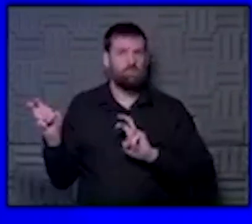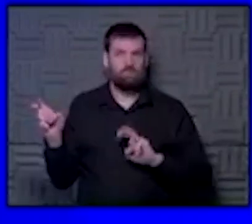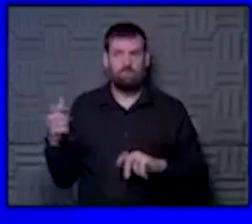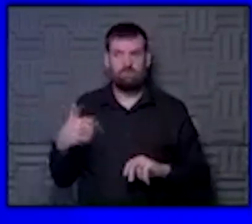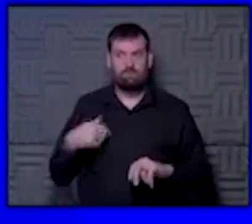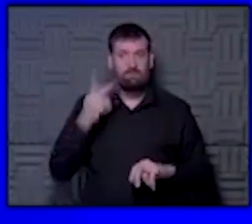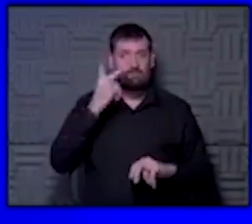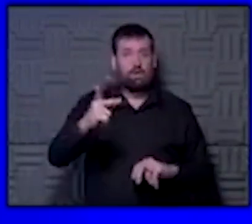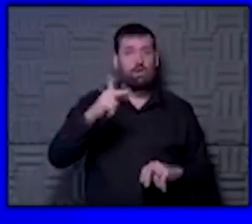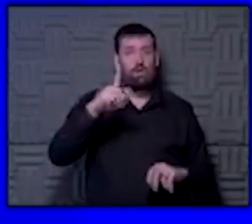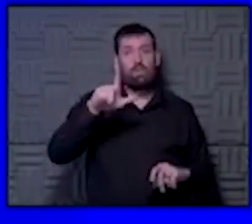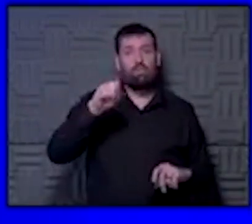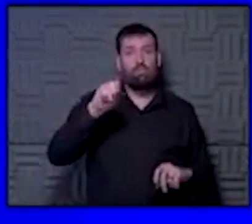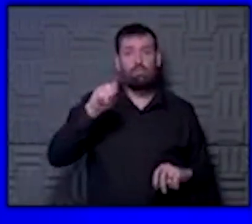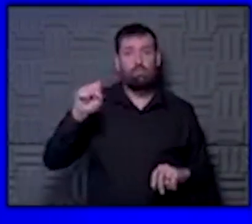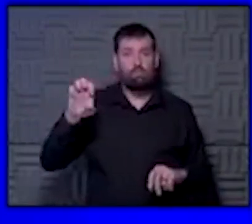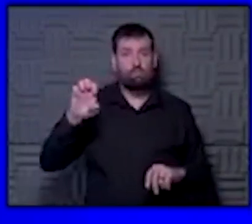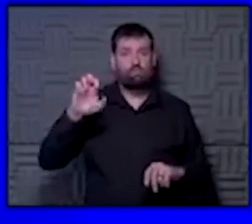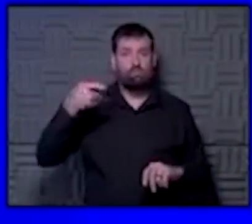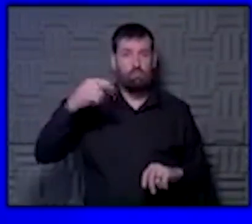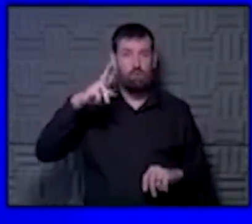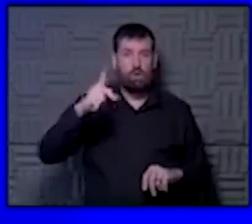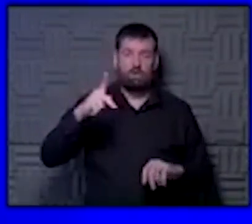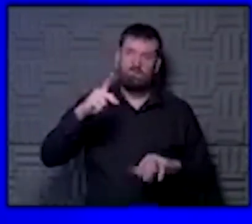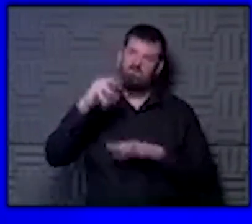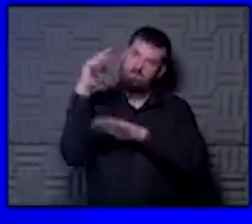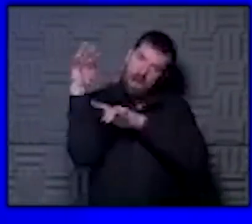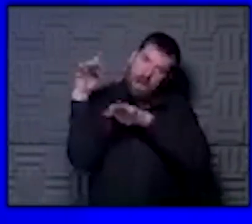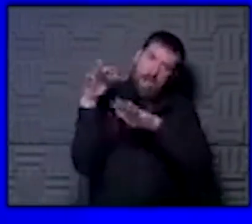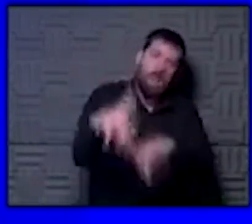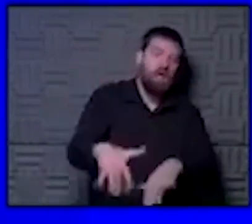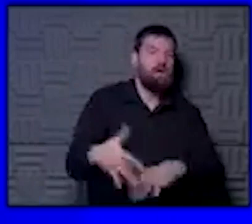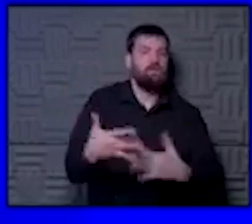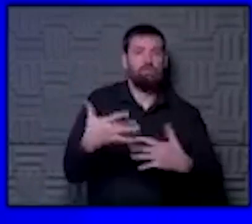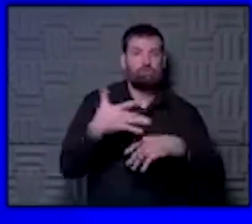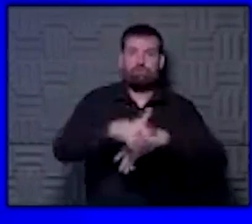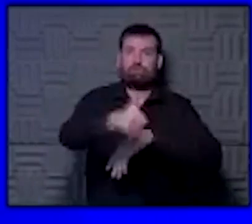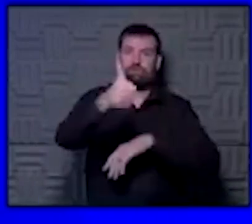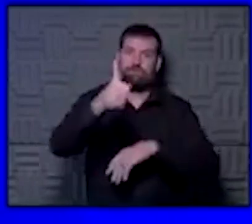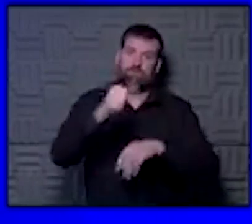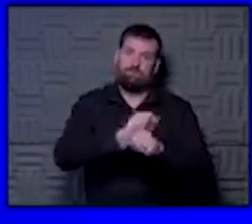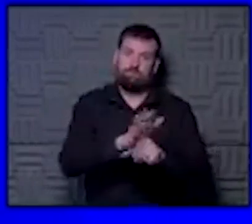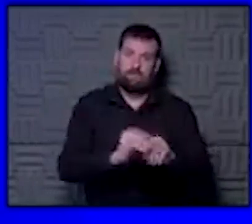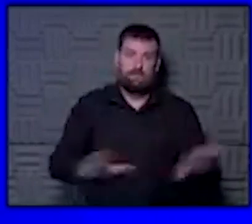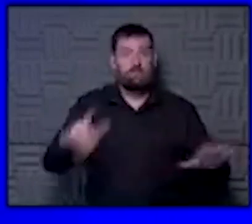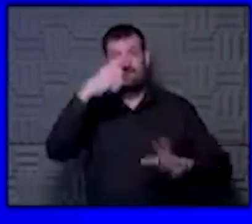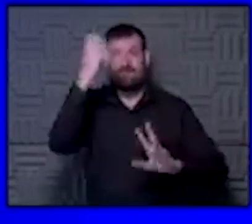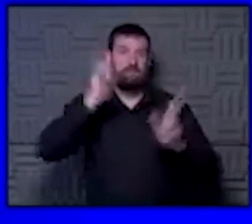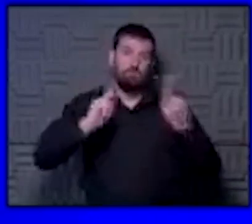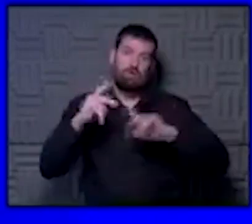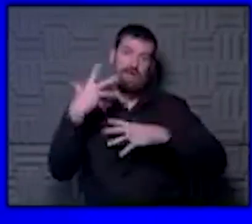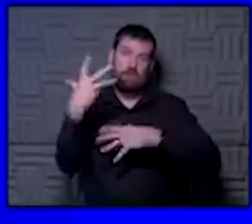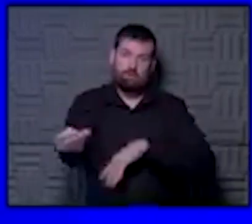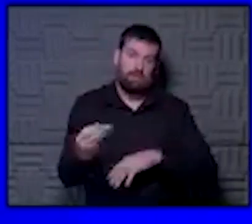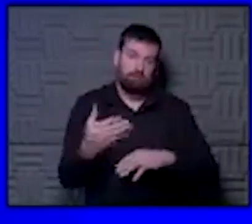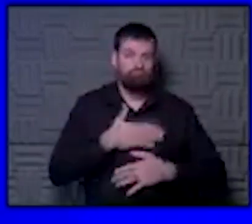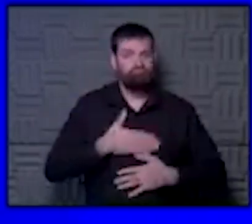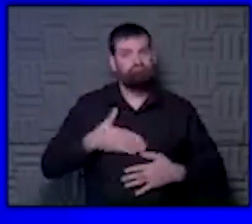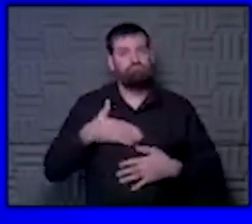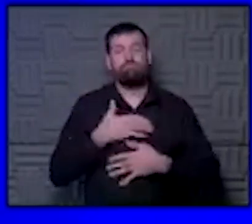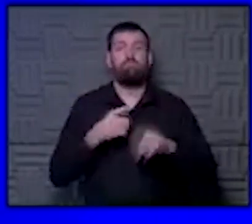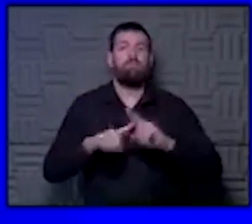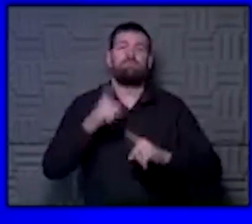Luce Park was just packed with people early on in the pandemic because people were getting outside and enjoying the outdoors. So hopefully those are some of the